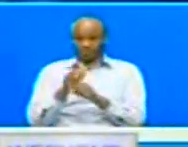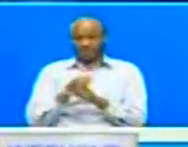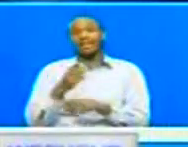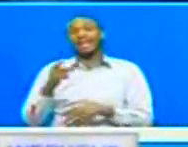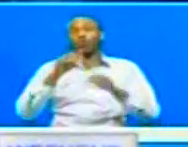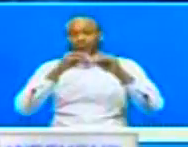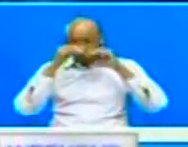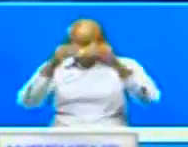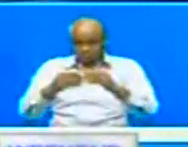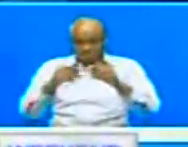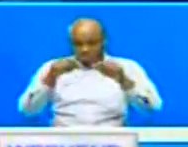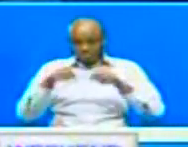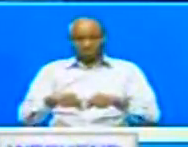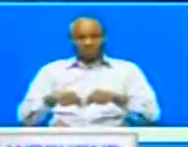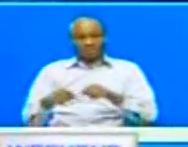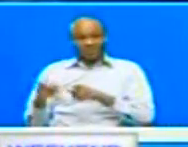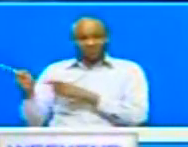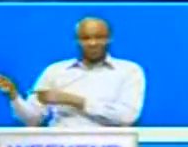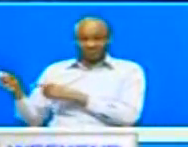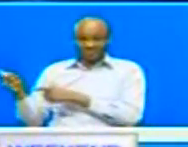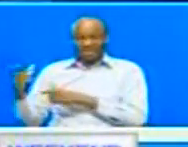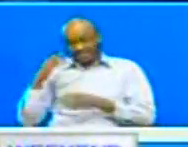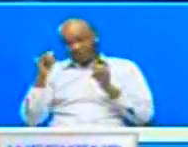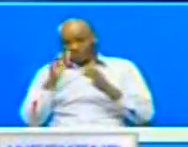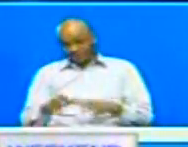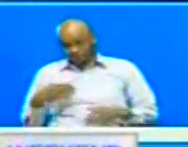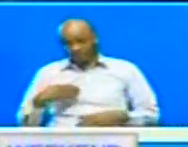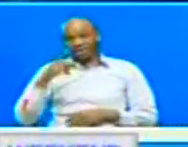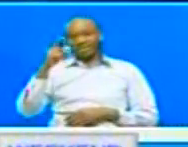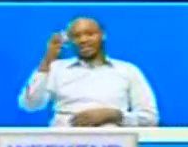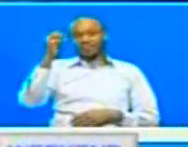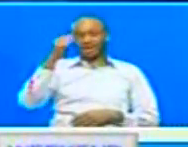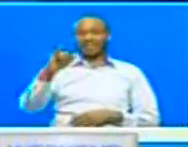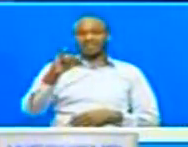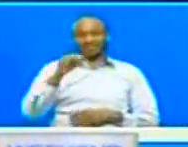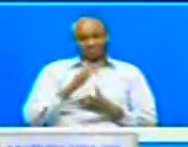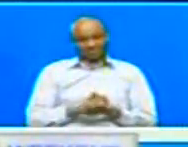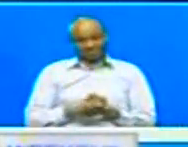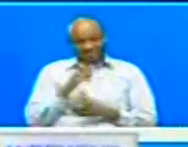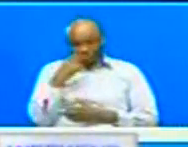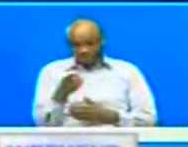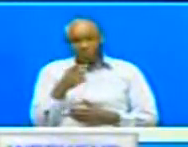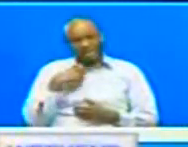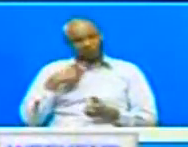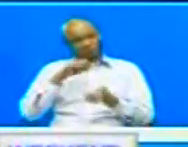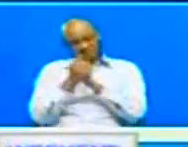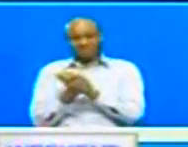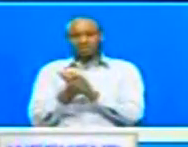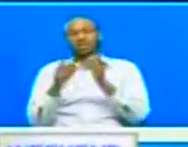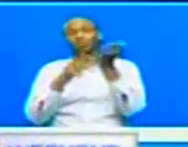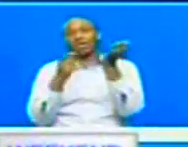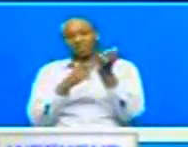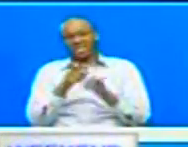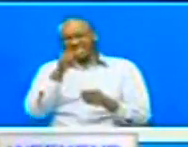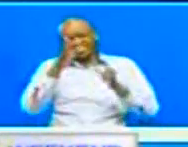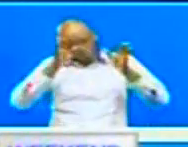let's now cross over to our other very new correspondent, Godwin Kimani. Godwin, let's switch languages to Swahili.